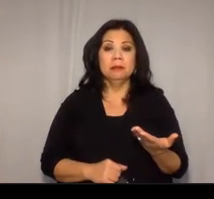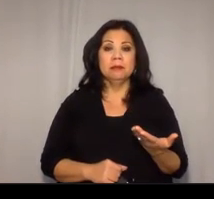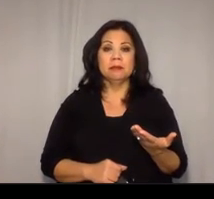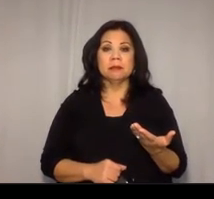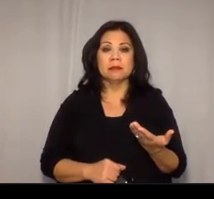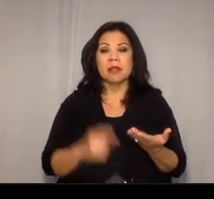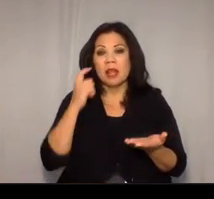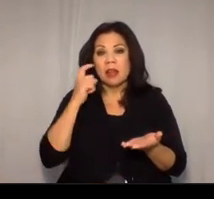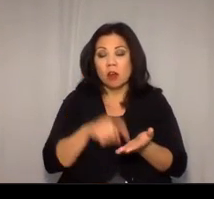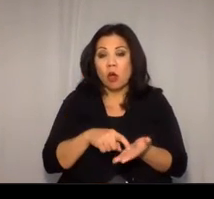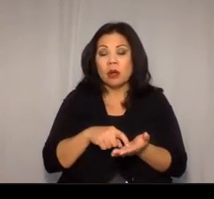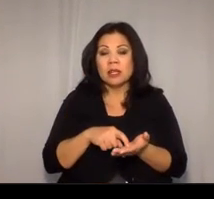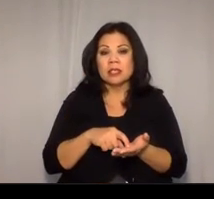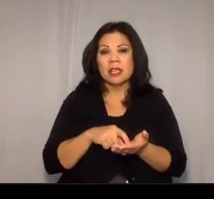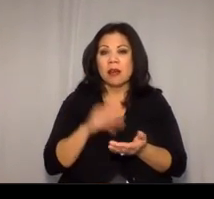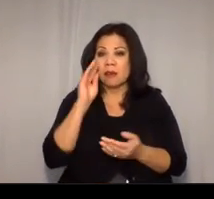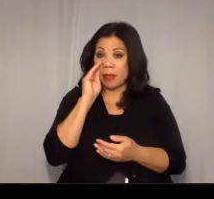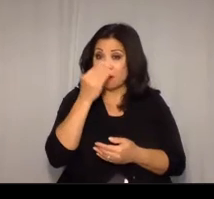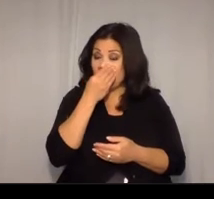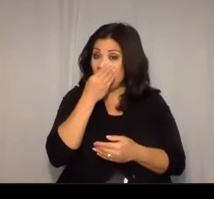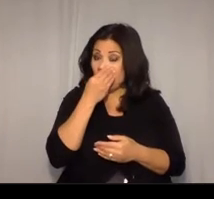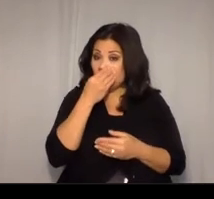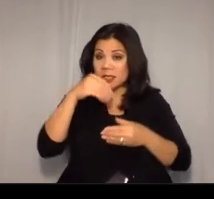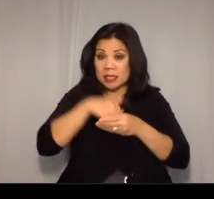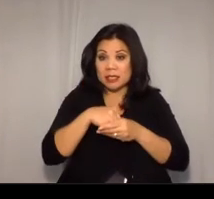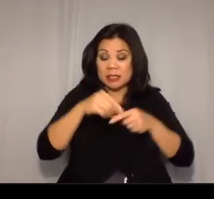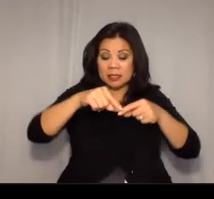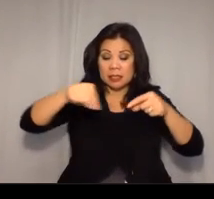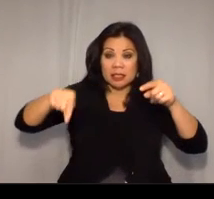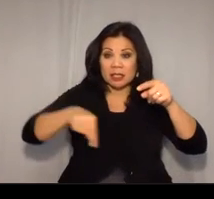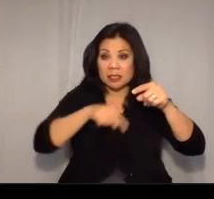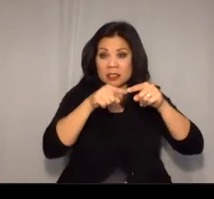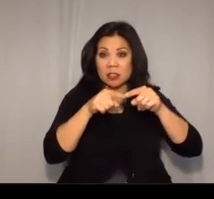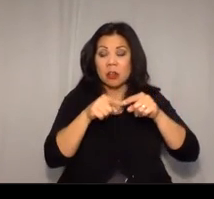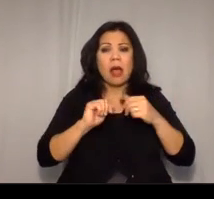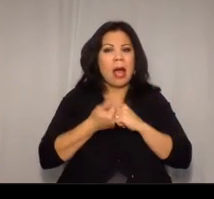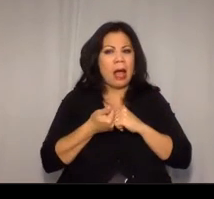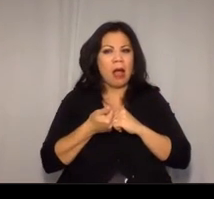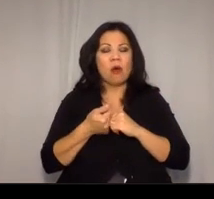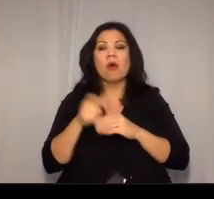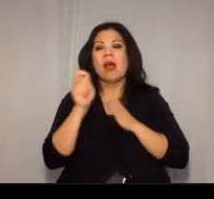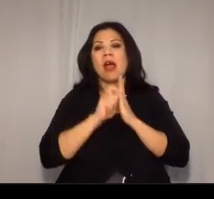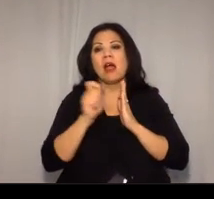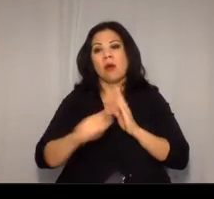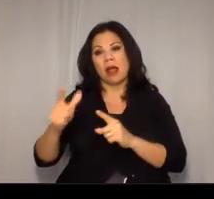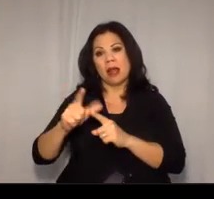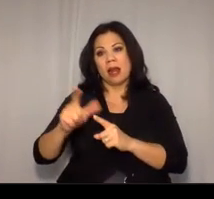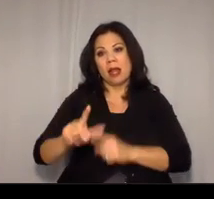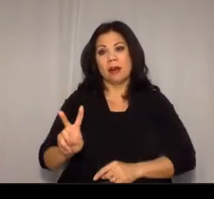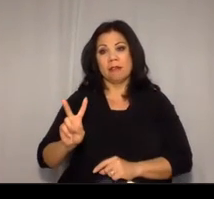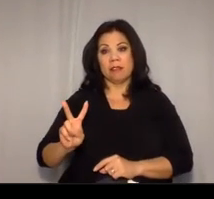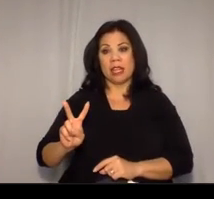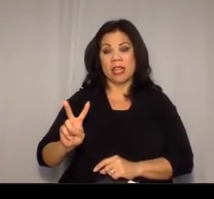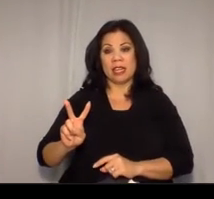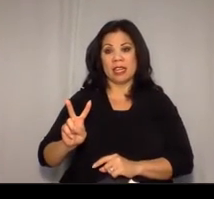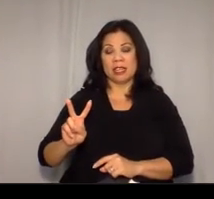you notice I've made some little flowers here by making the letter V. Just the letter V 5